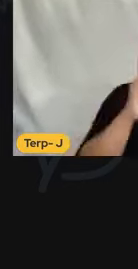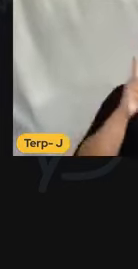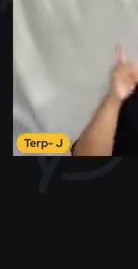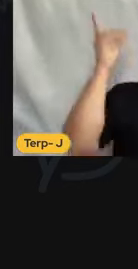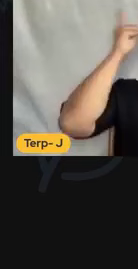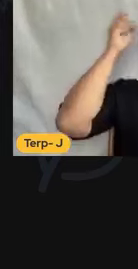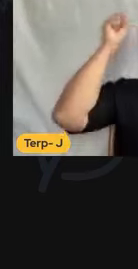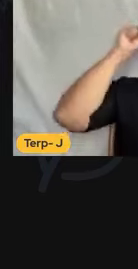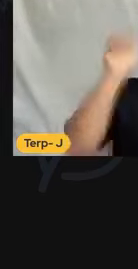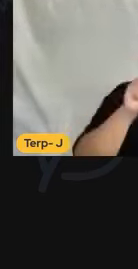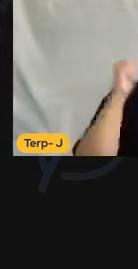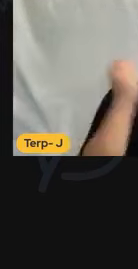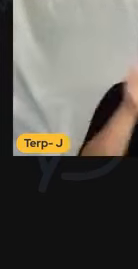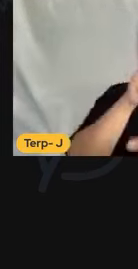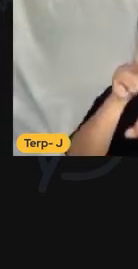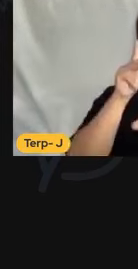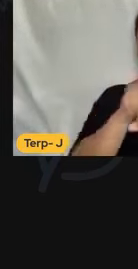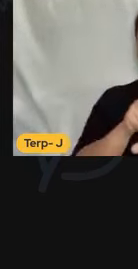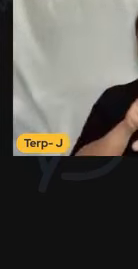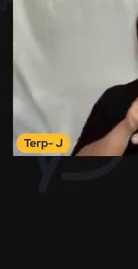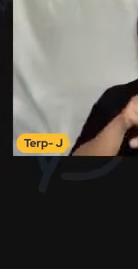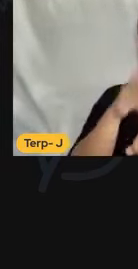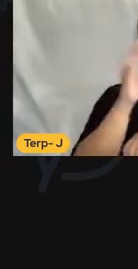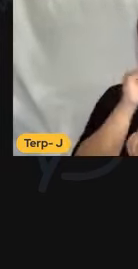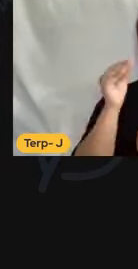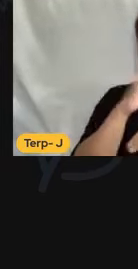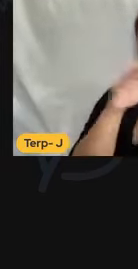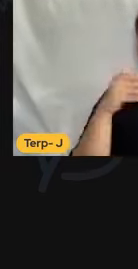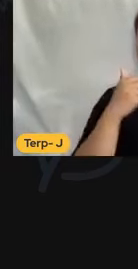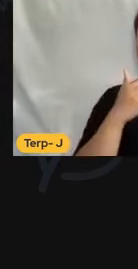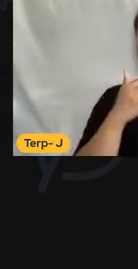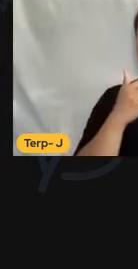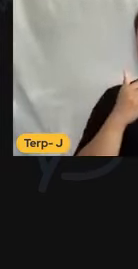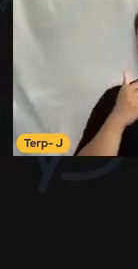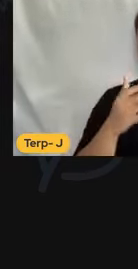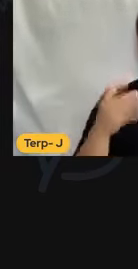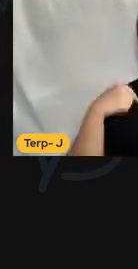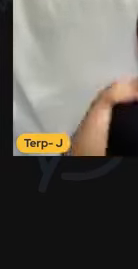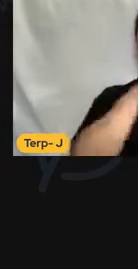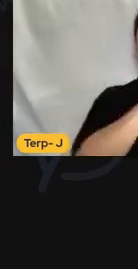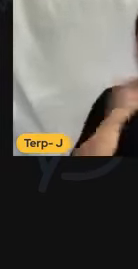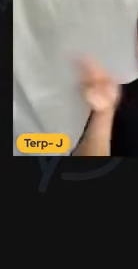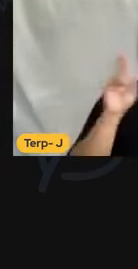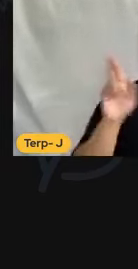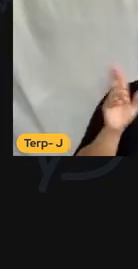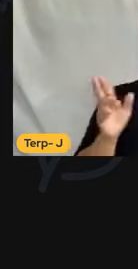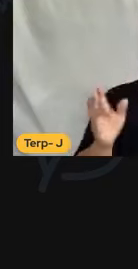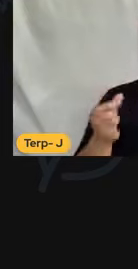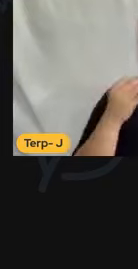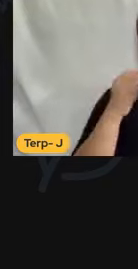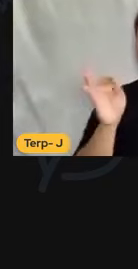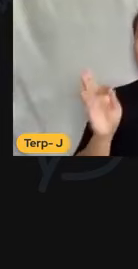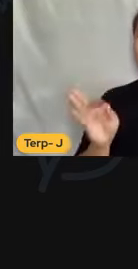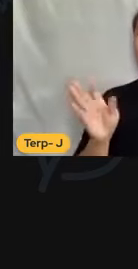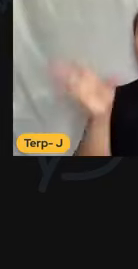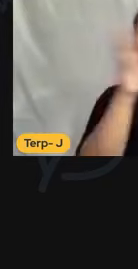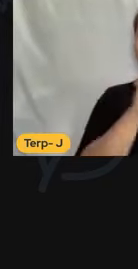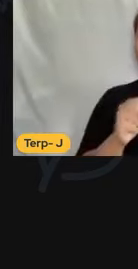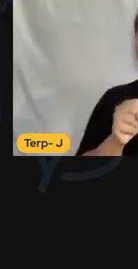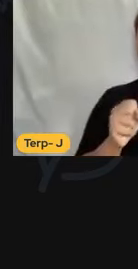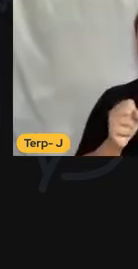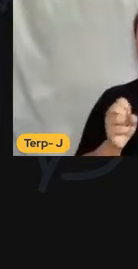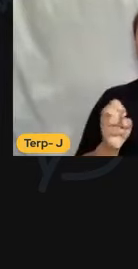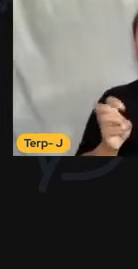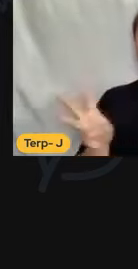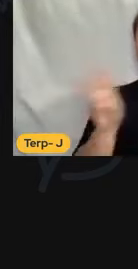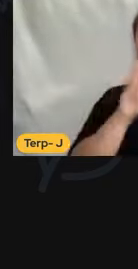Philippines. And with that, we are ready to close our webinar today. Yeah,